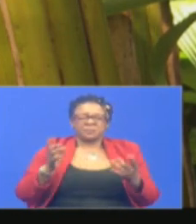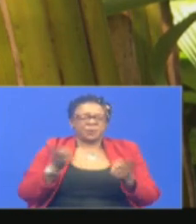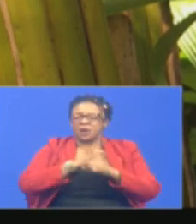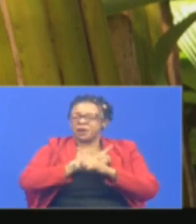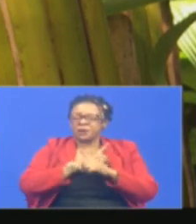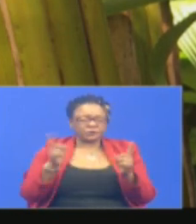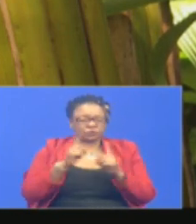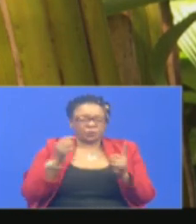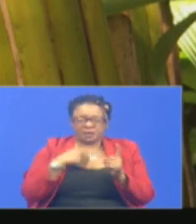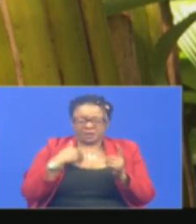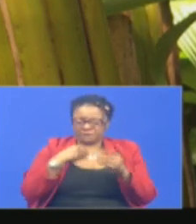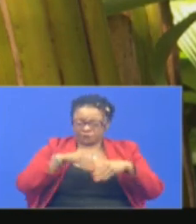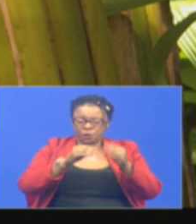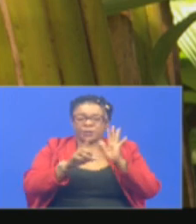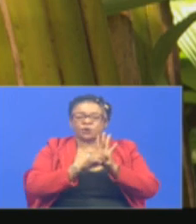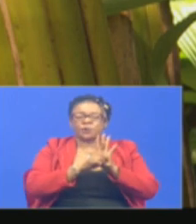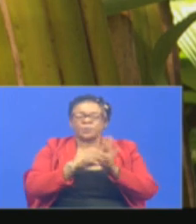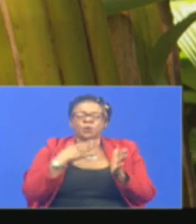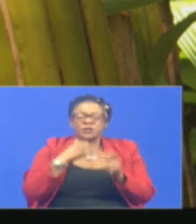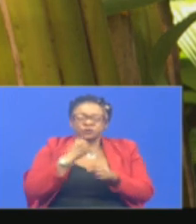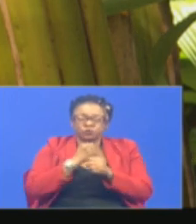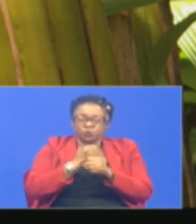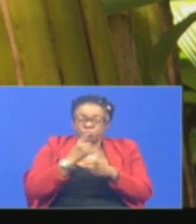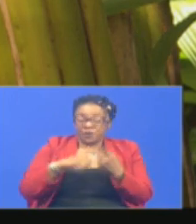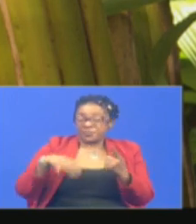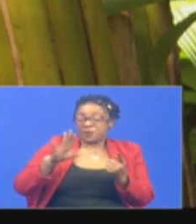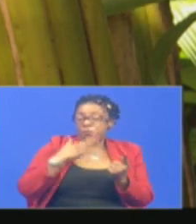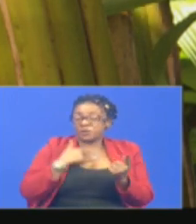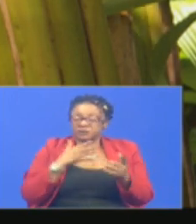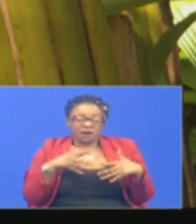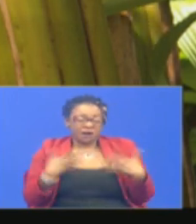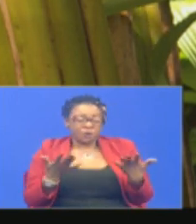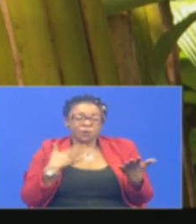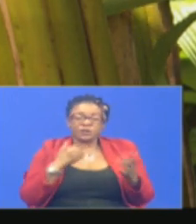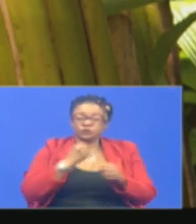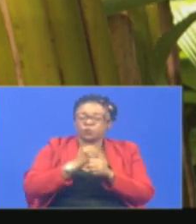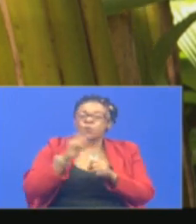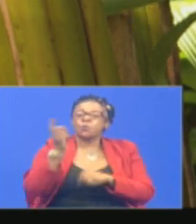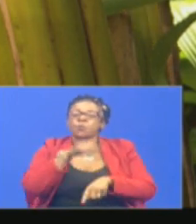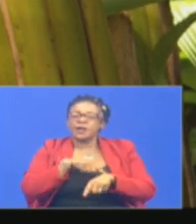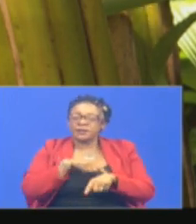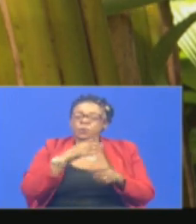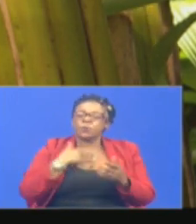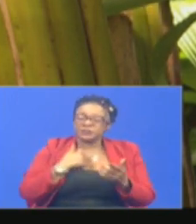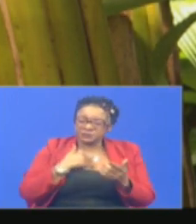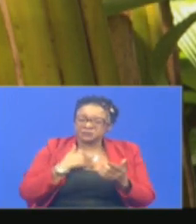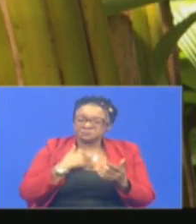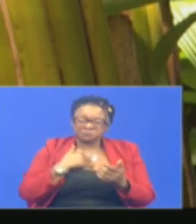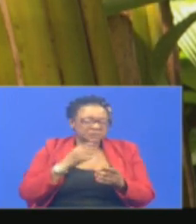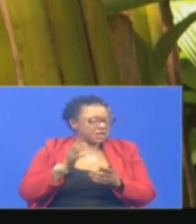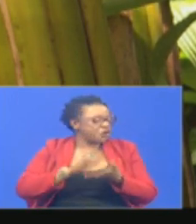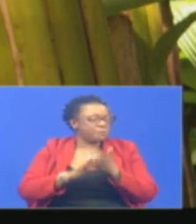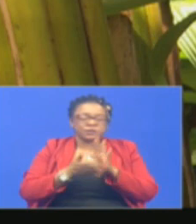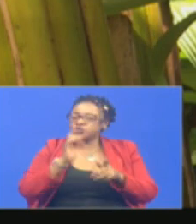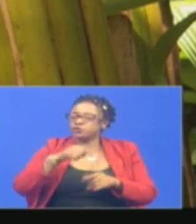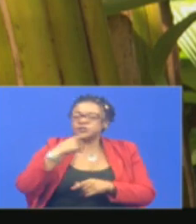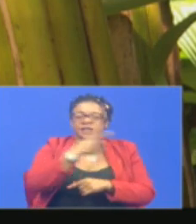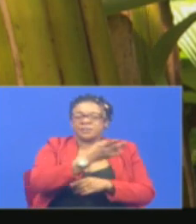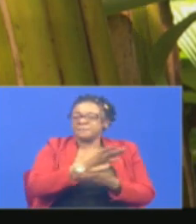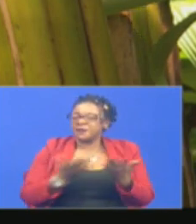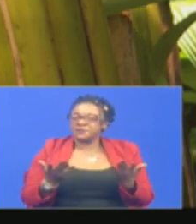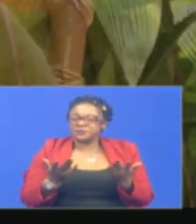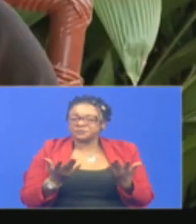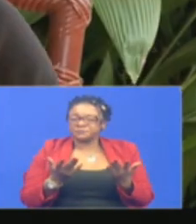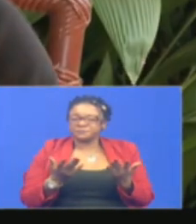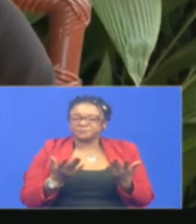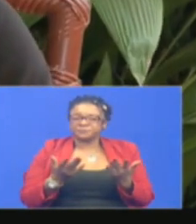of the law. They want to do what they want to do, how they want to do, when they want to do, and they are not to be told anything. Okay, what do you say to those